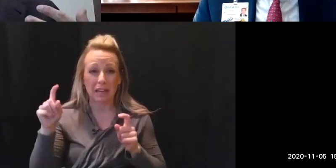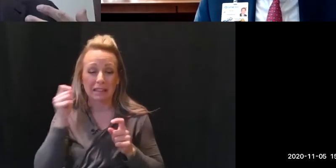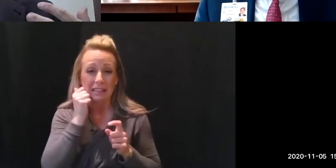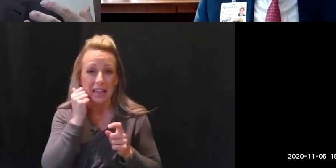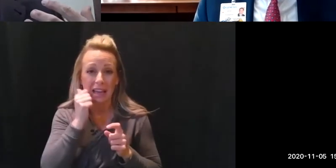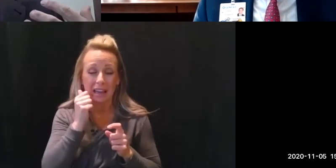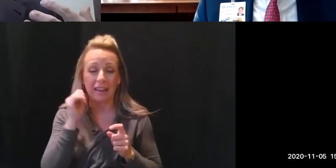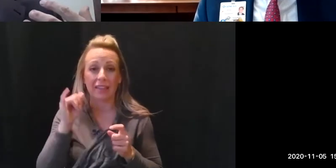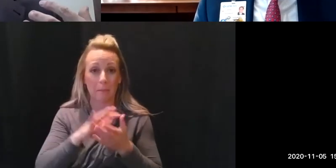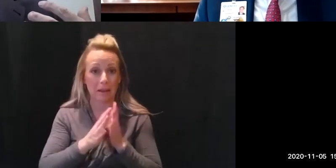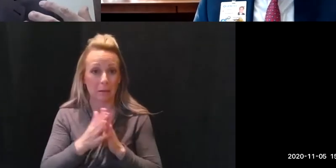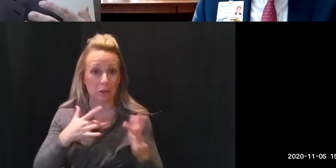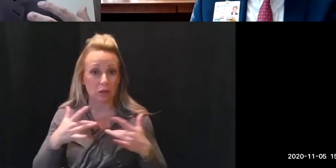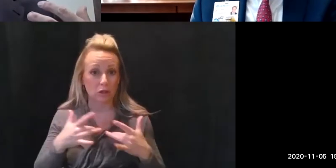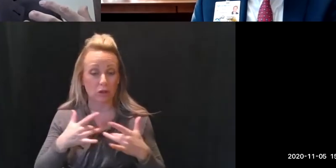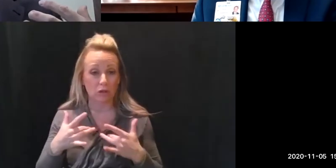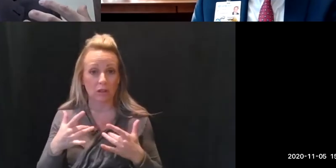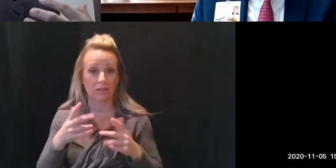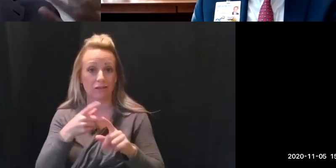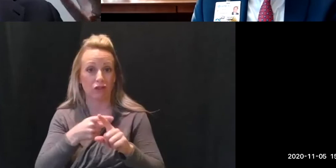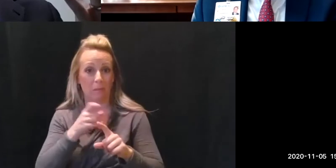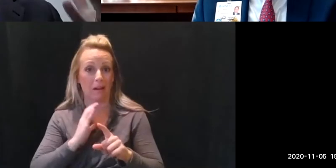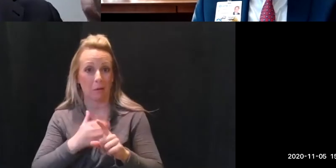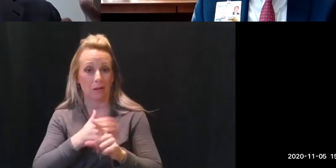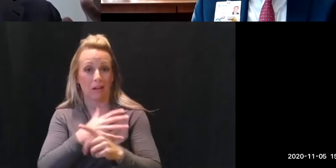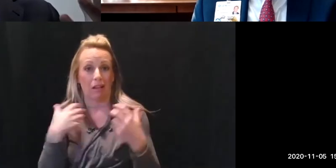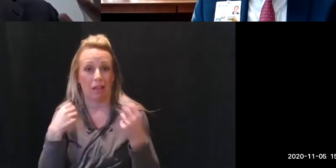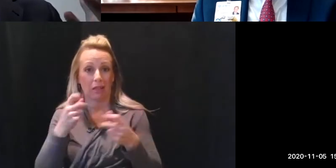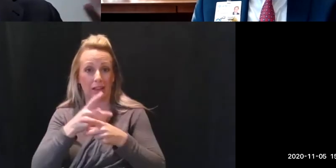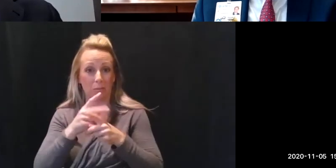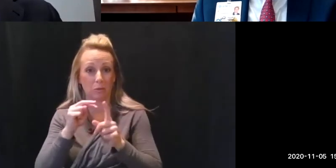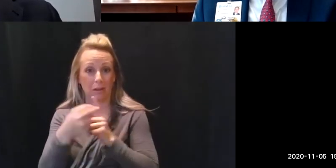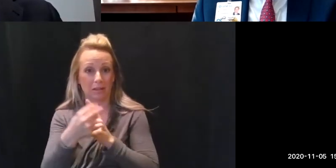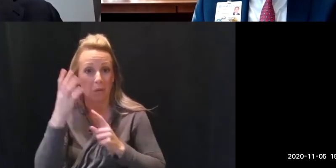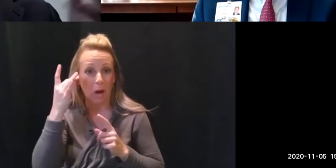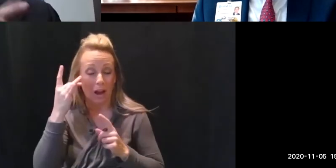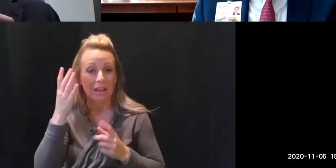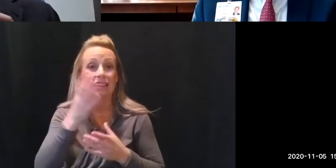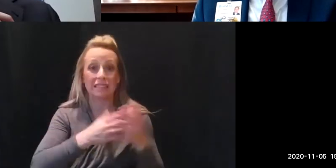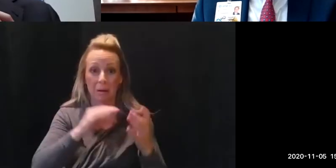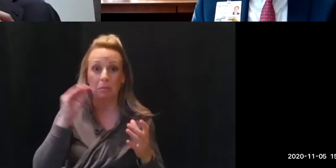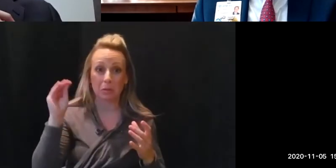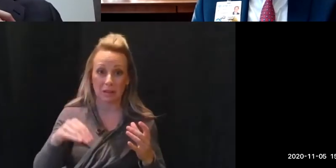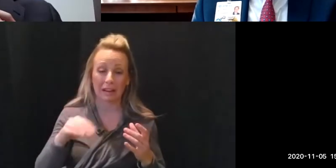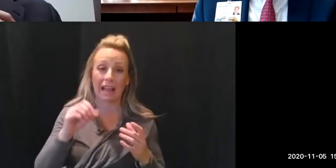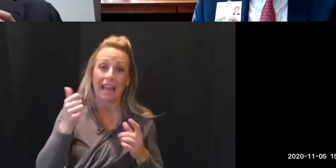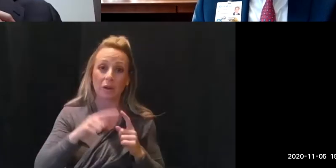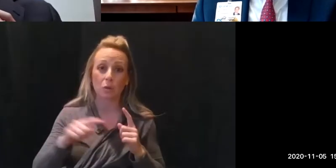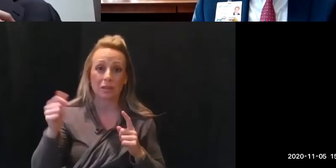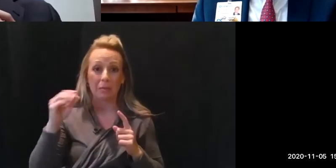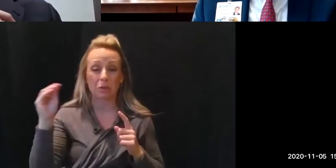concerning from a healthcare system perspective is a percentage of those patients, maybe 8 to 10%, will